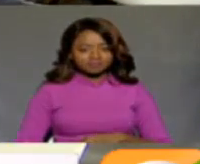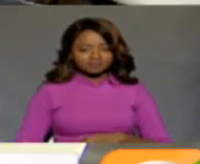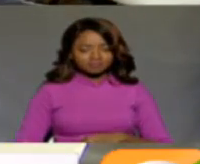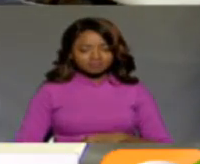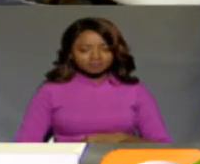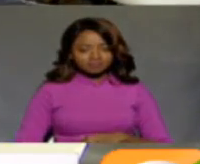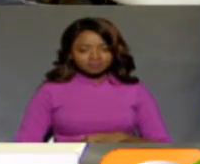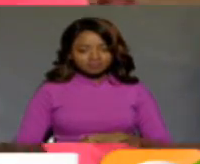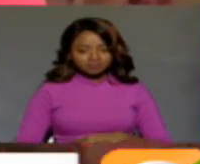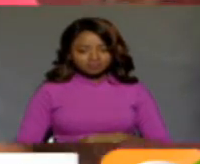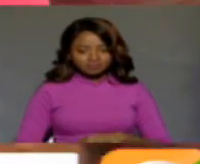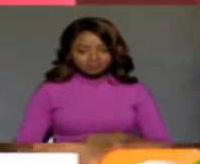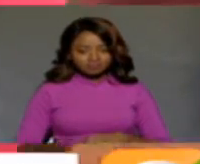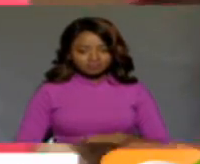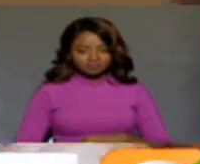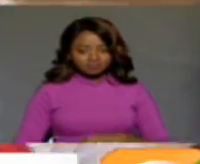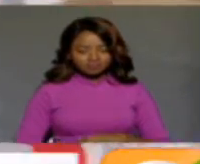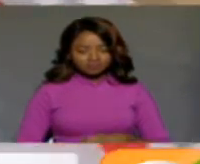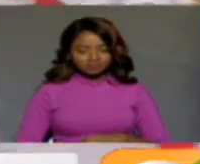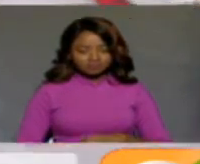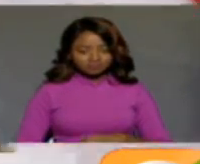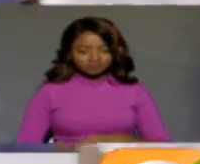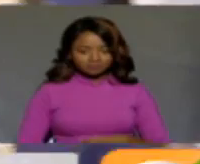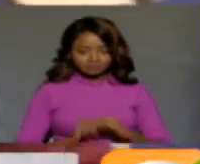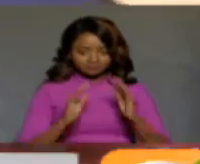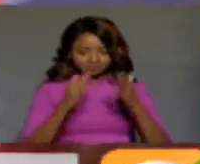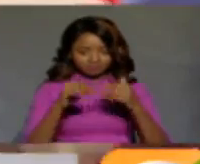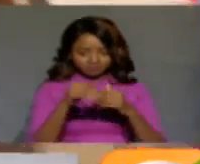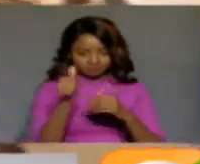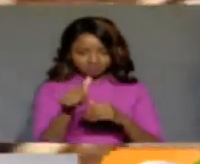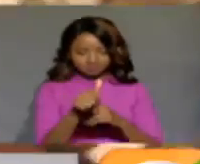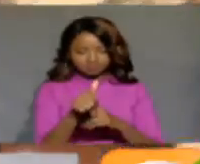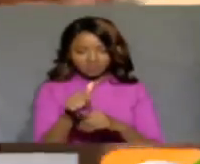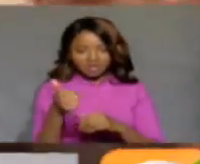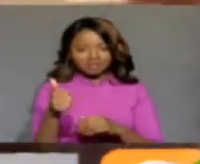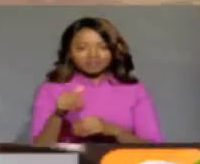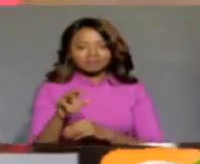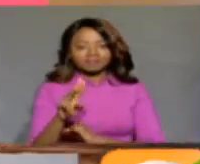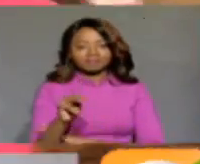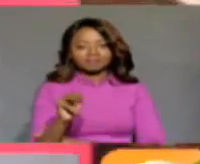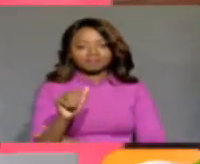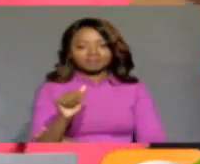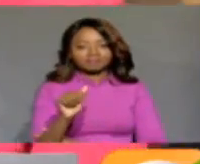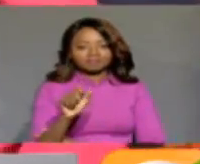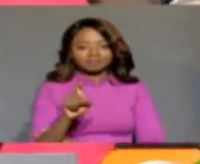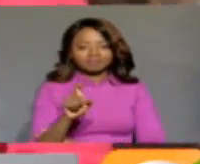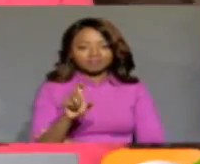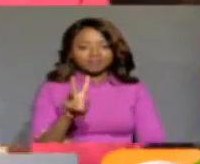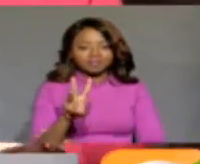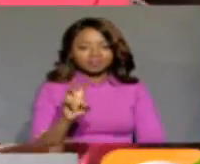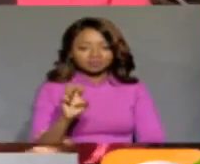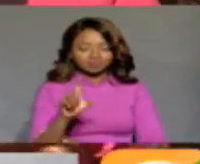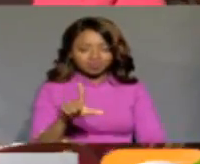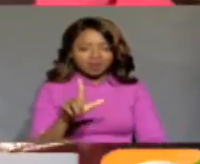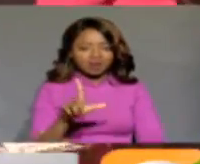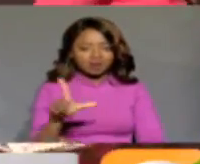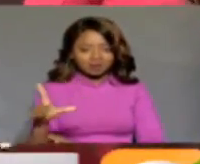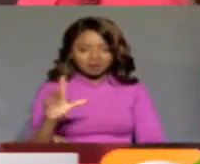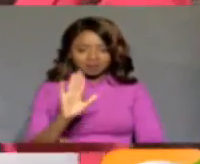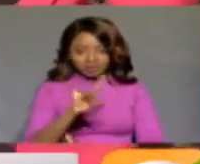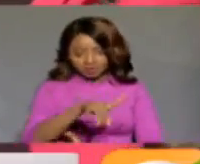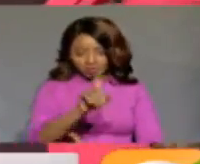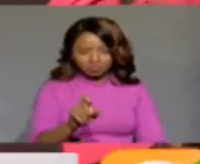anazungumzia zaidi mambo ya out of court settlement. Nataka pia kumpatia nafasi Maxwell Munyendo aulize swali ambalo wengi